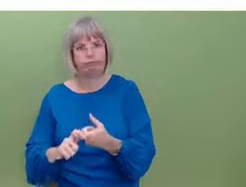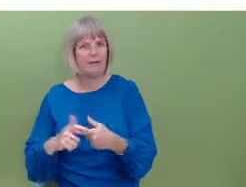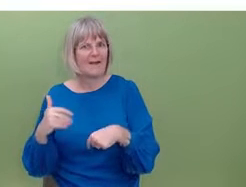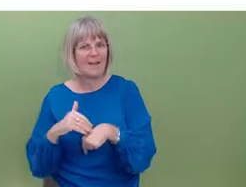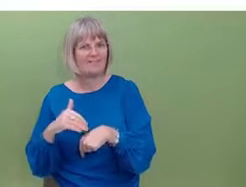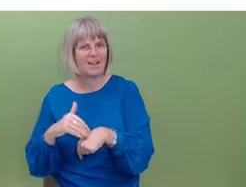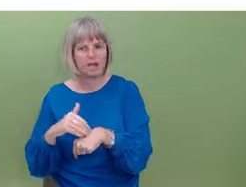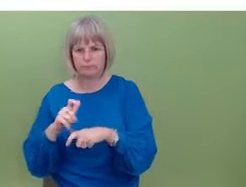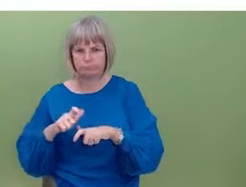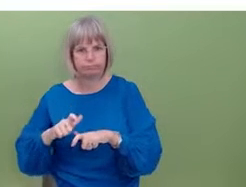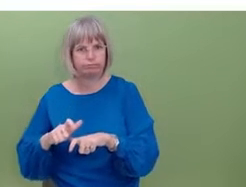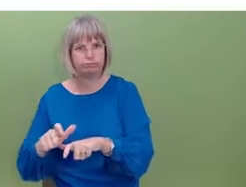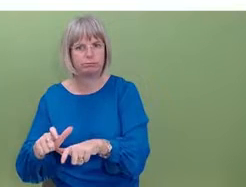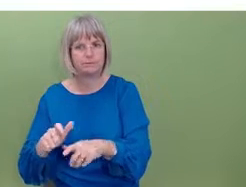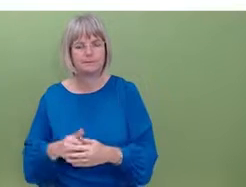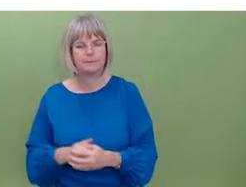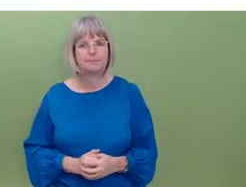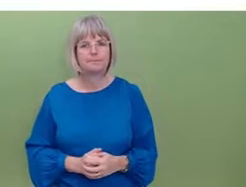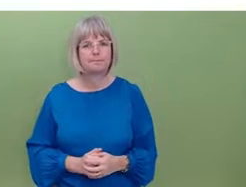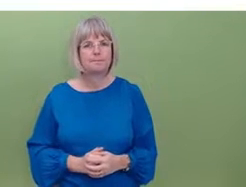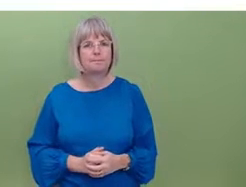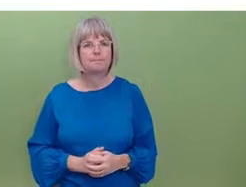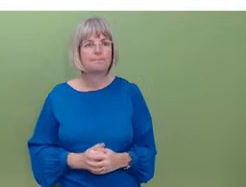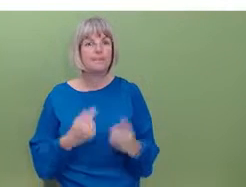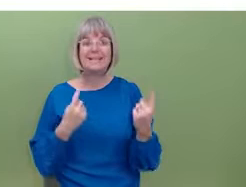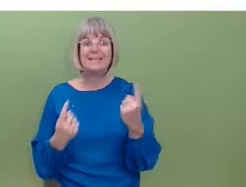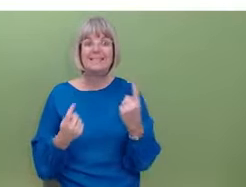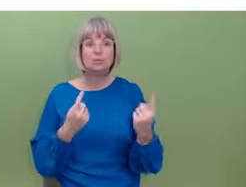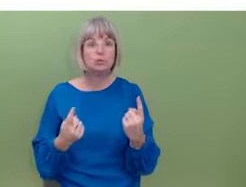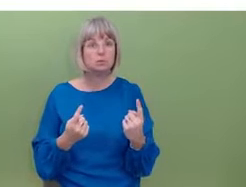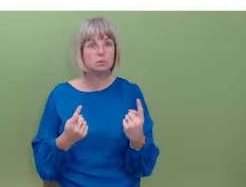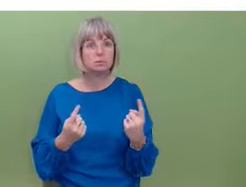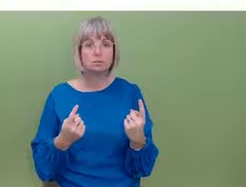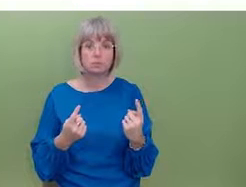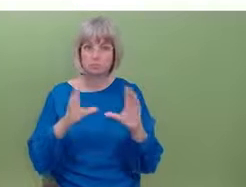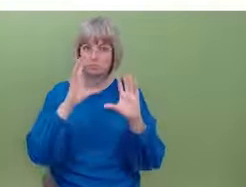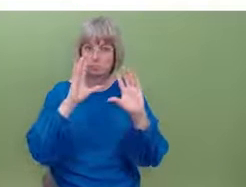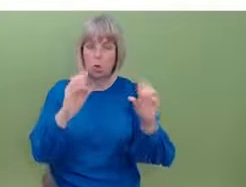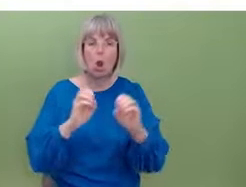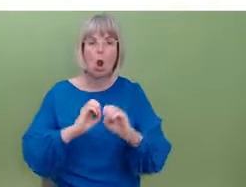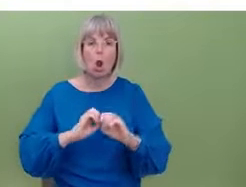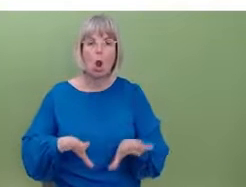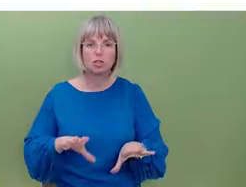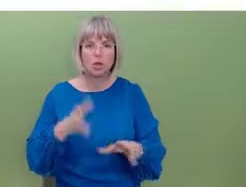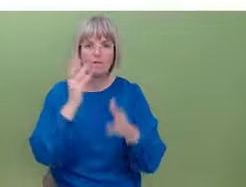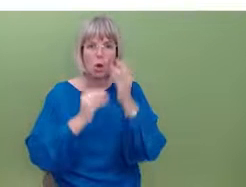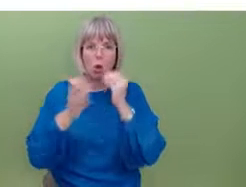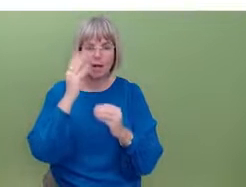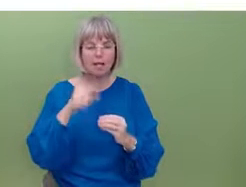Teachers reporting loss of learning is markedly greater in the low income groups.